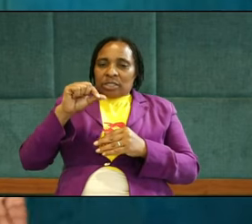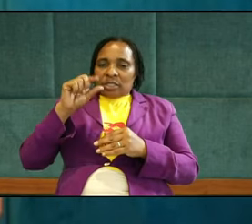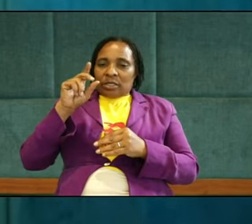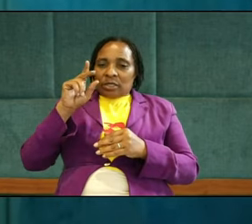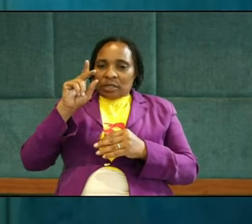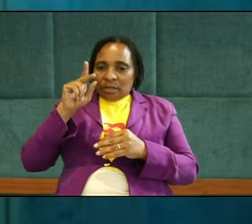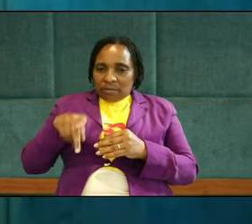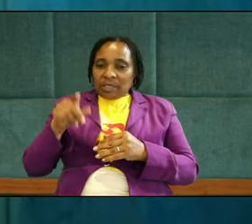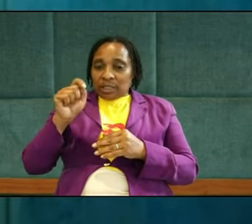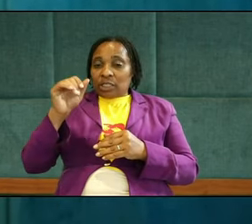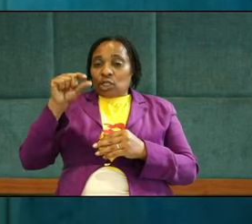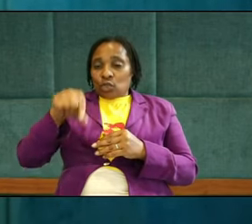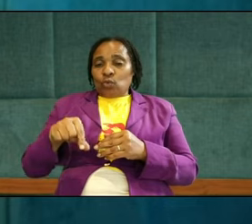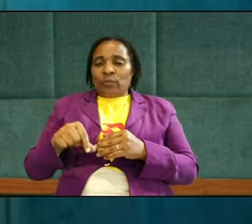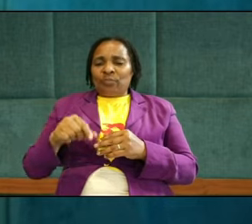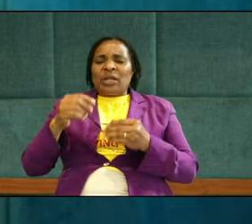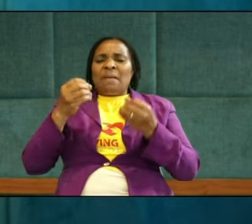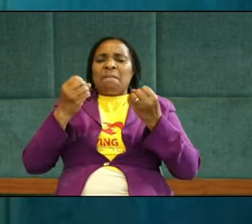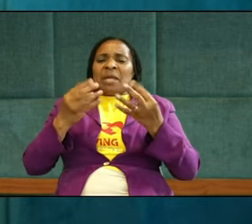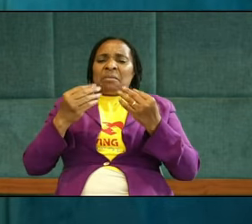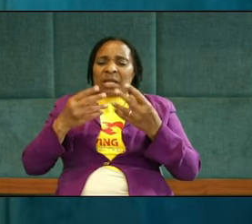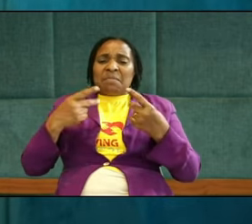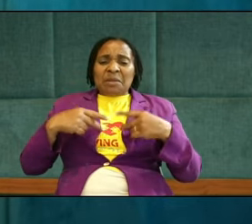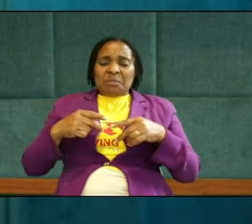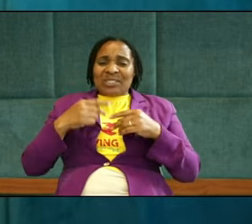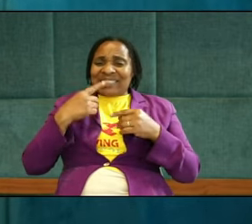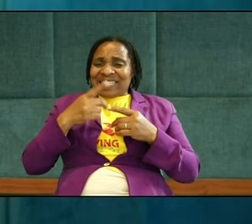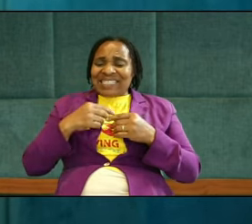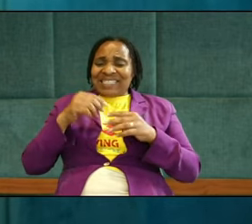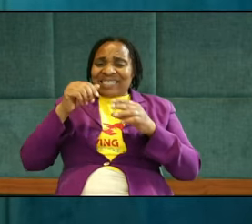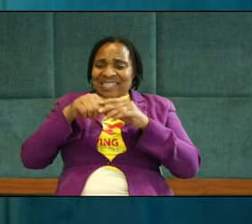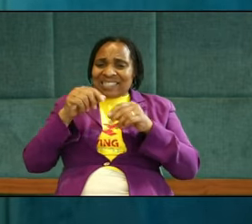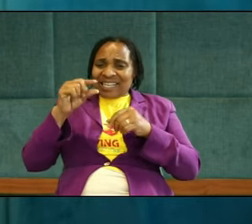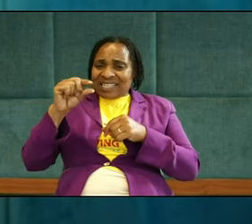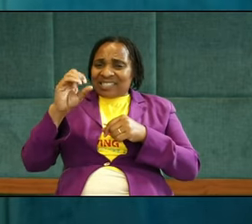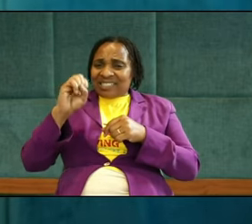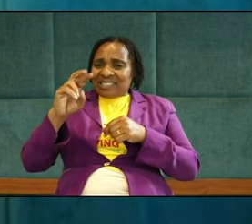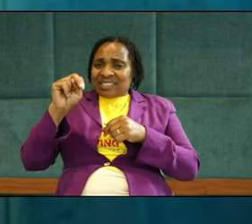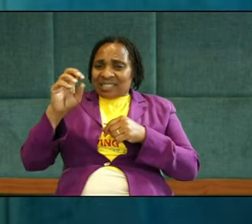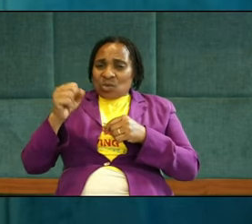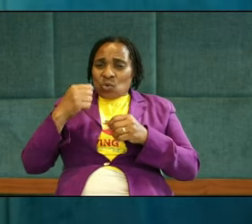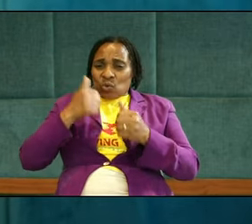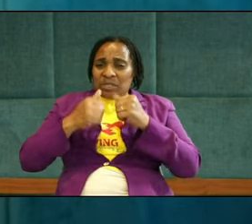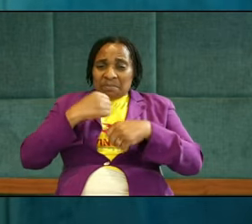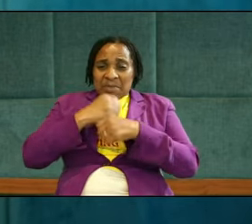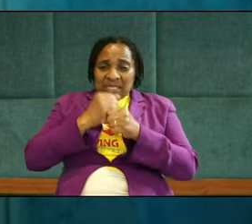well. And most of them claim there's a gene that makes me this.